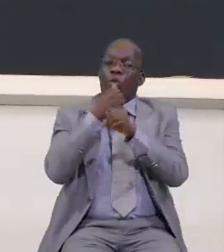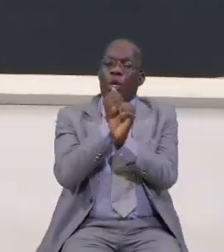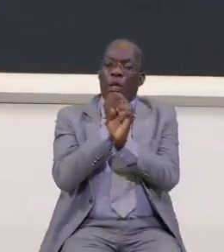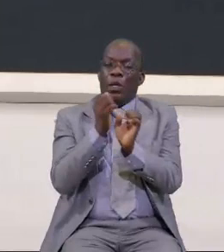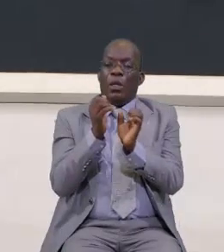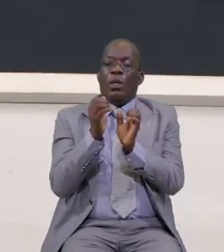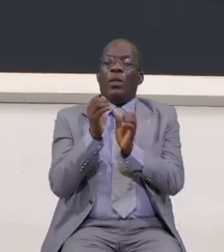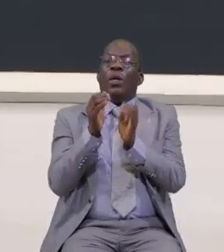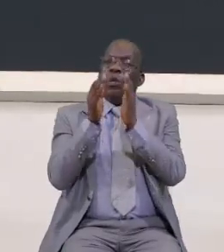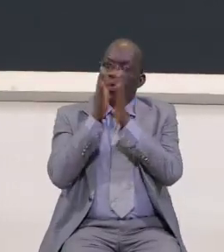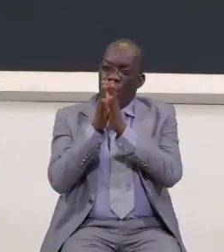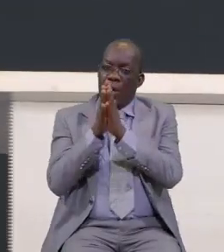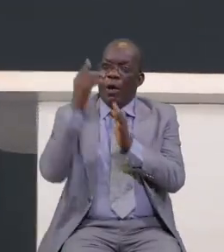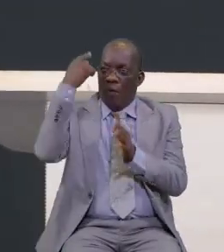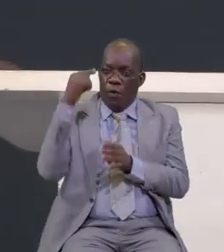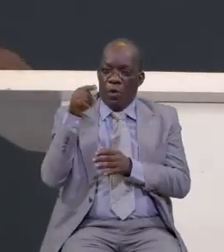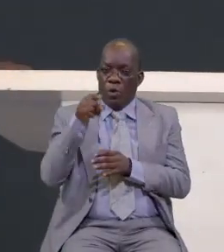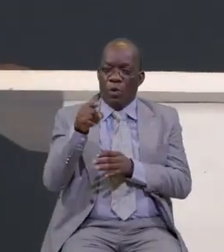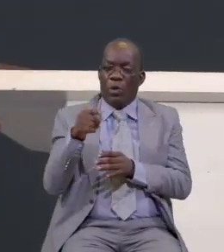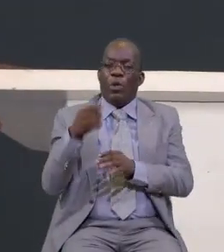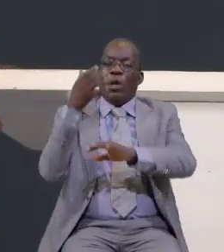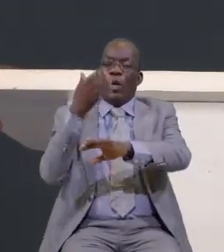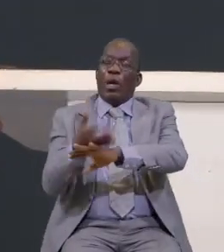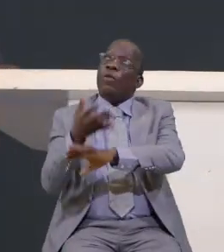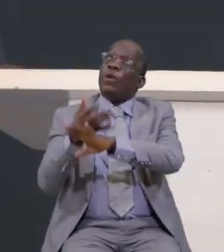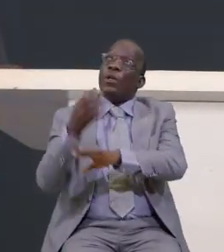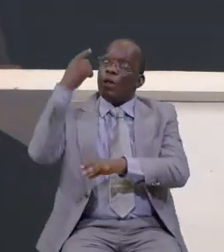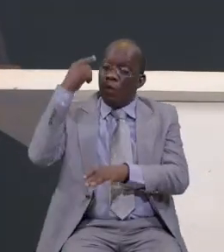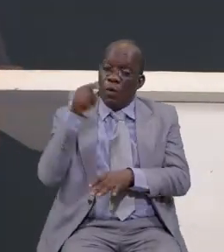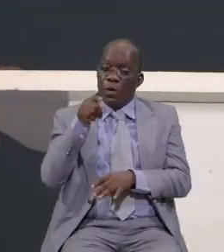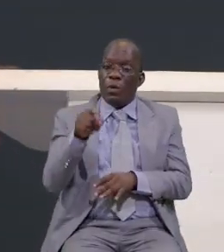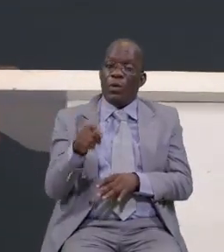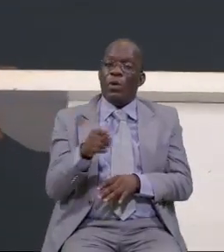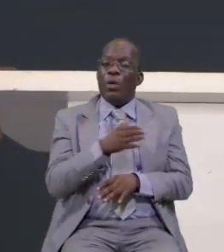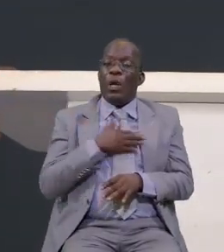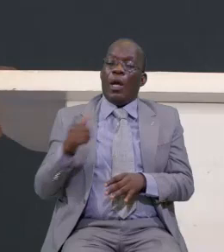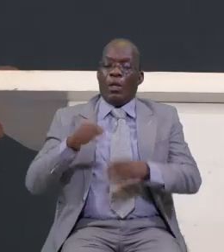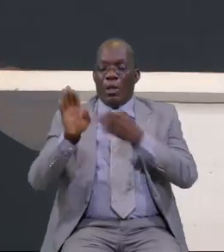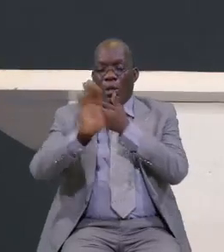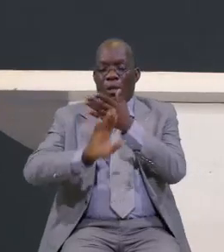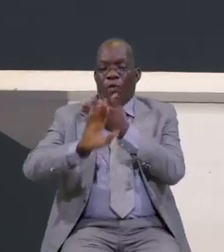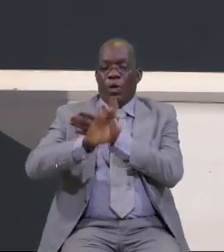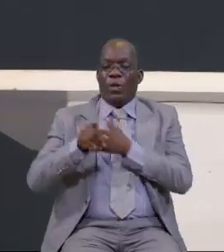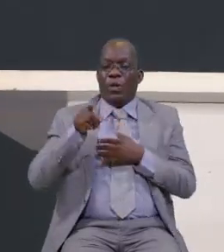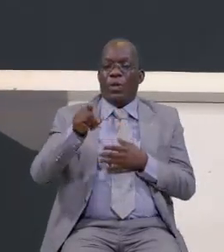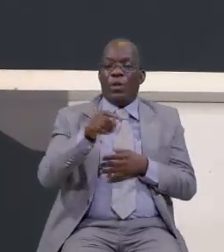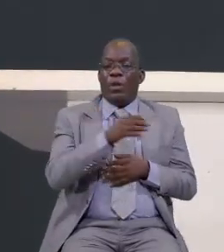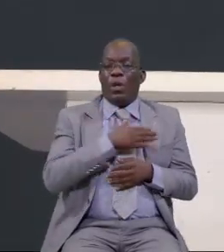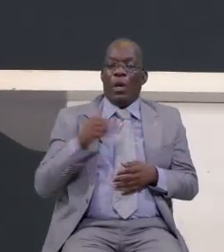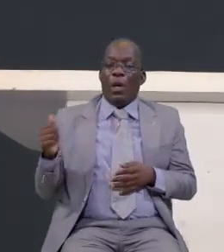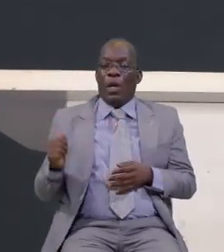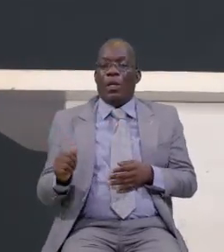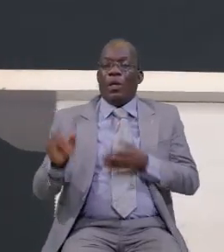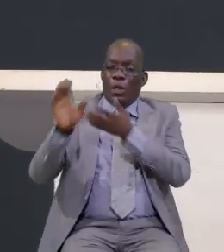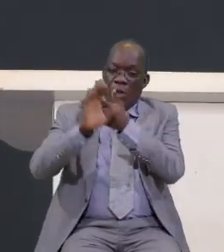supplication for you, advocating for you, and defending you, and defending your right in